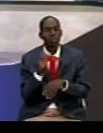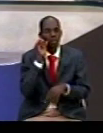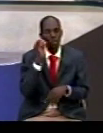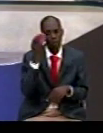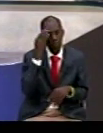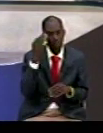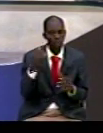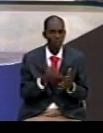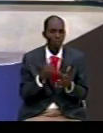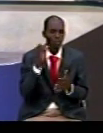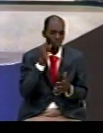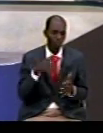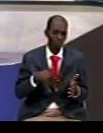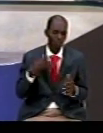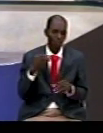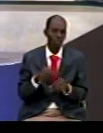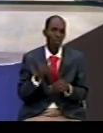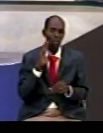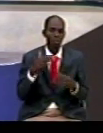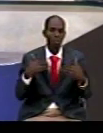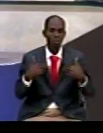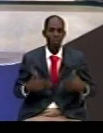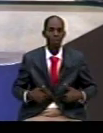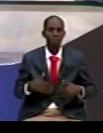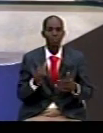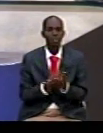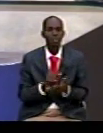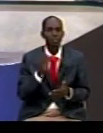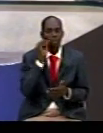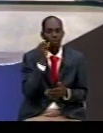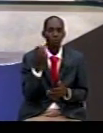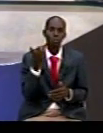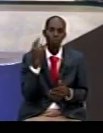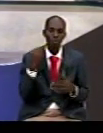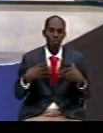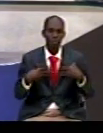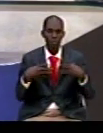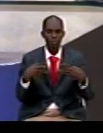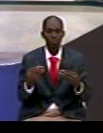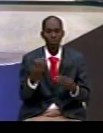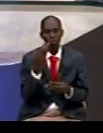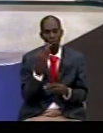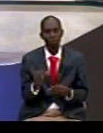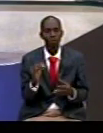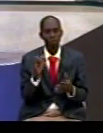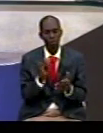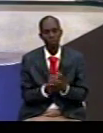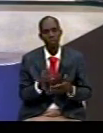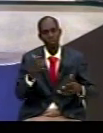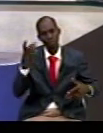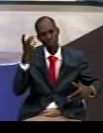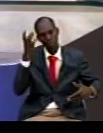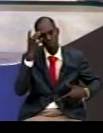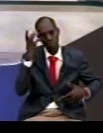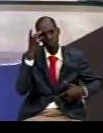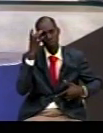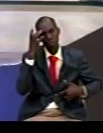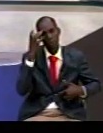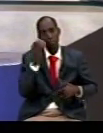She felt in her body that she was healed of that plague.